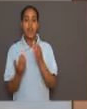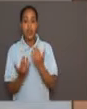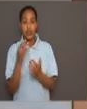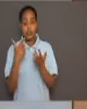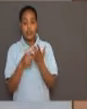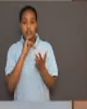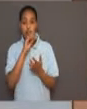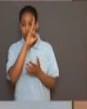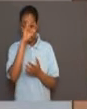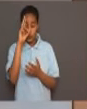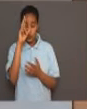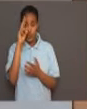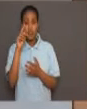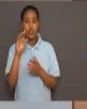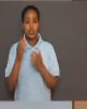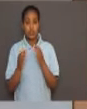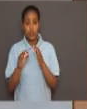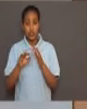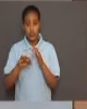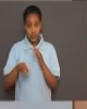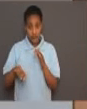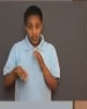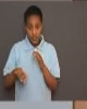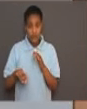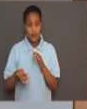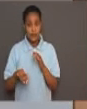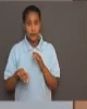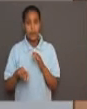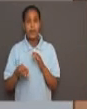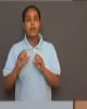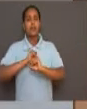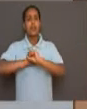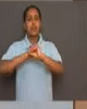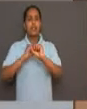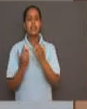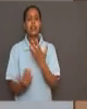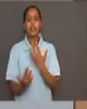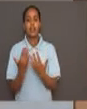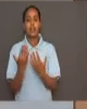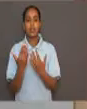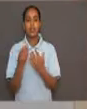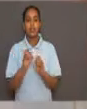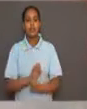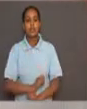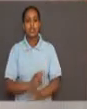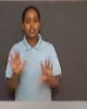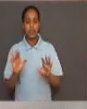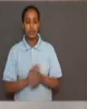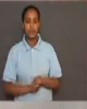is because the char and residue prevents the fire from spreading.